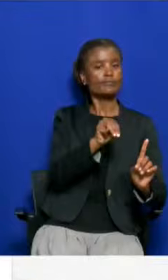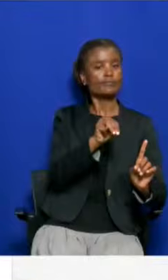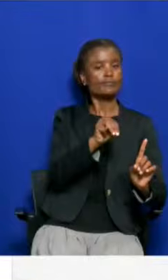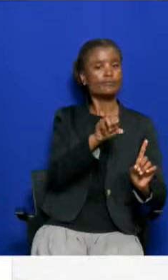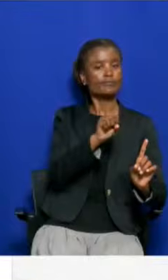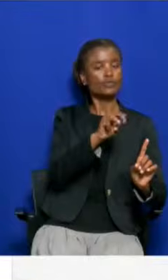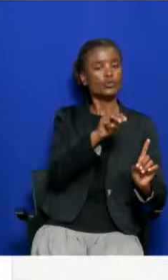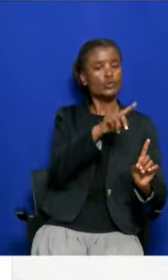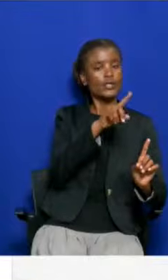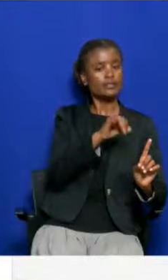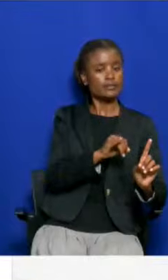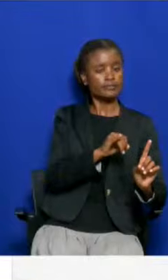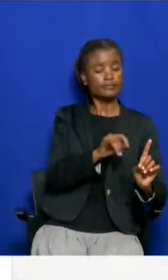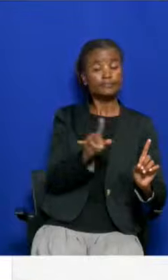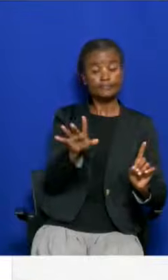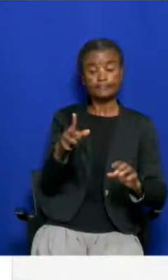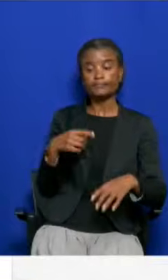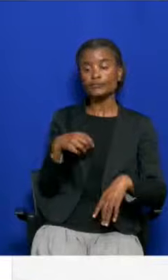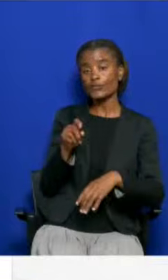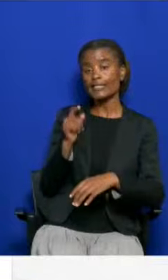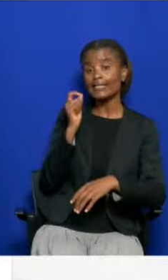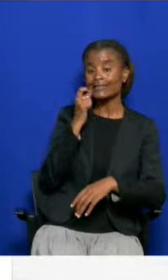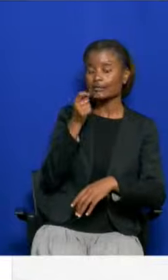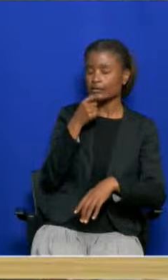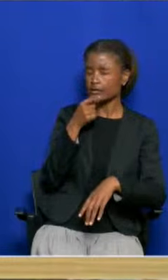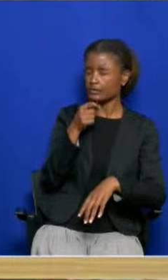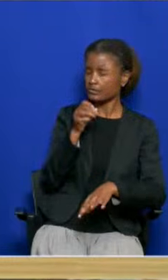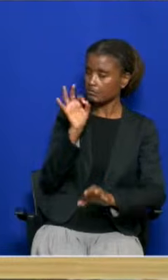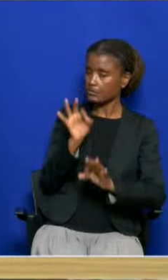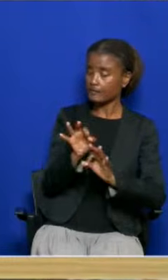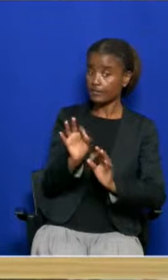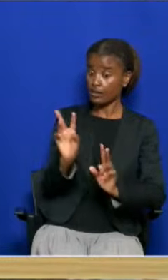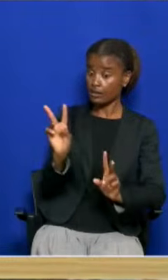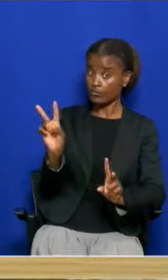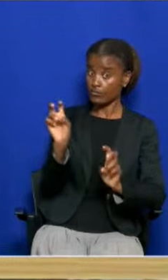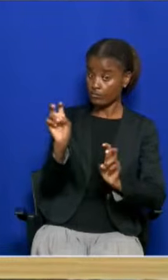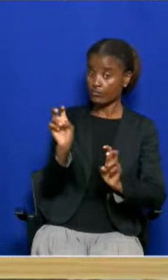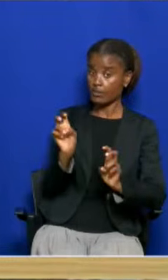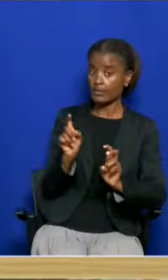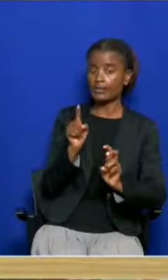words, that they said these people are known